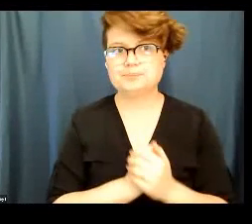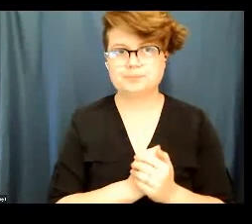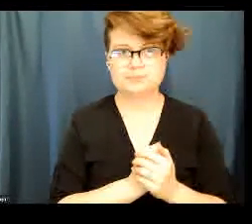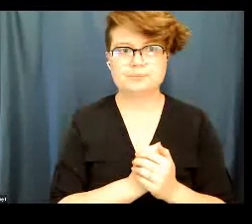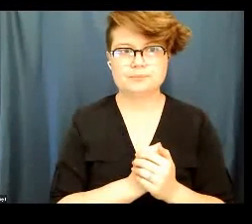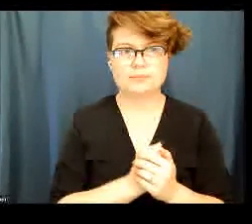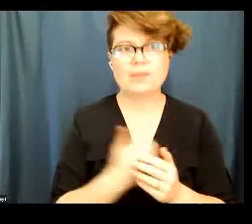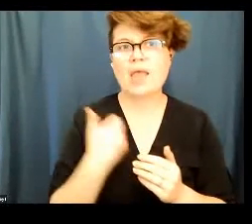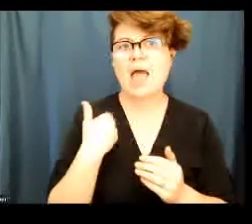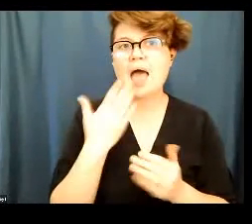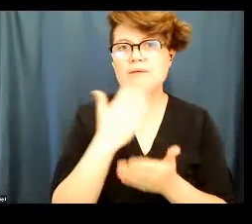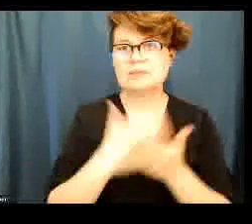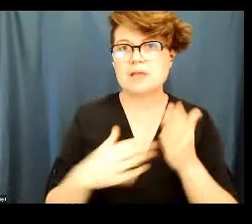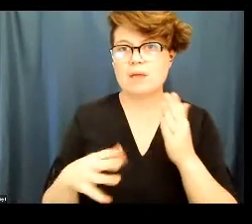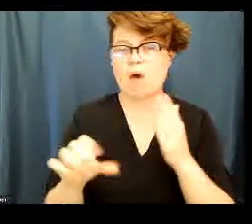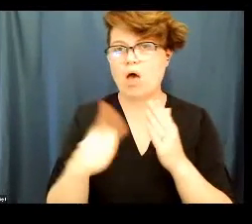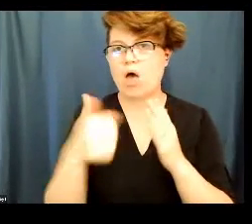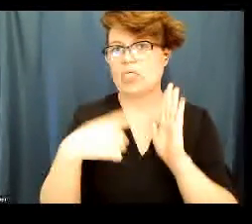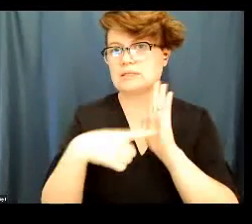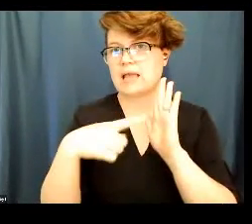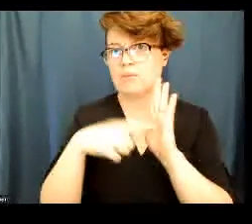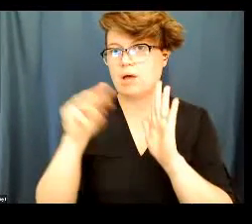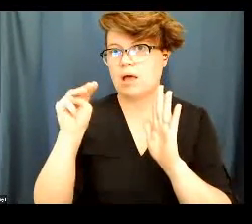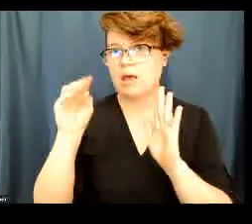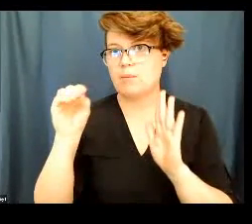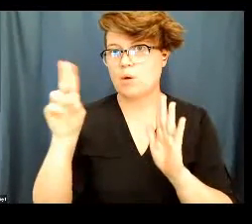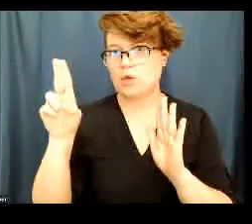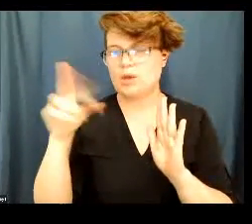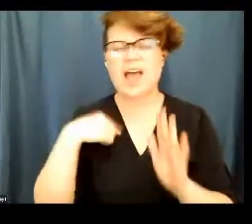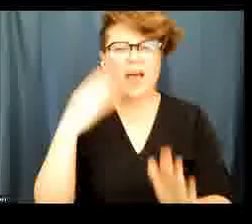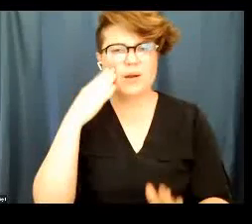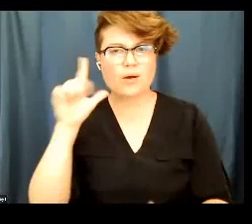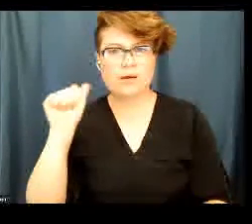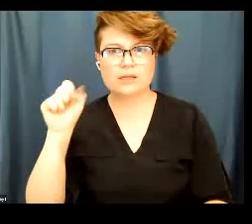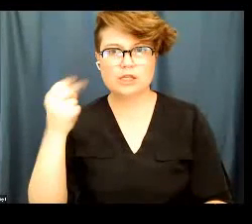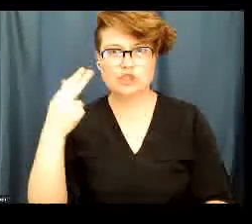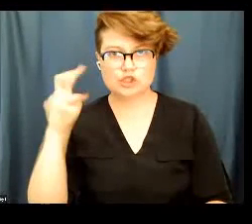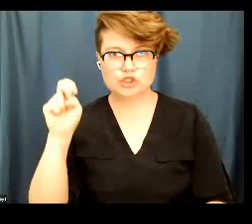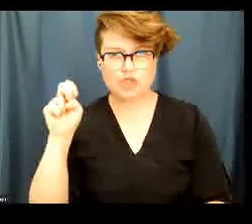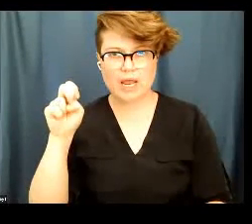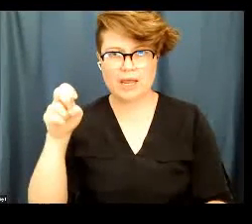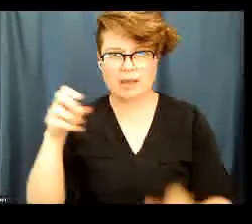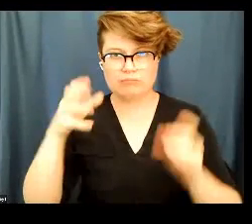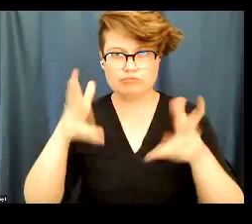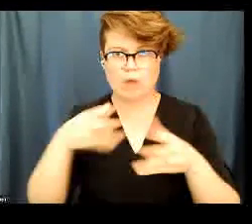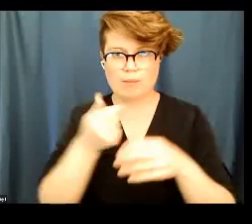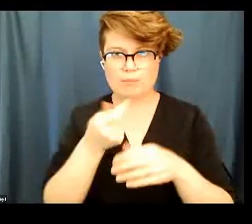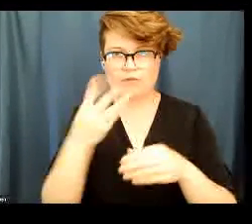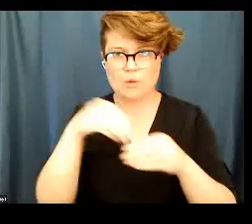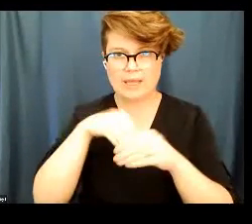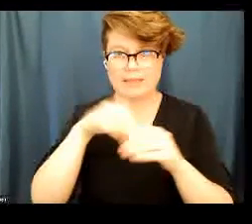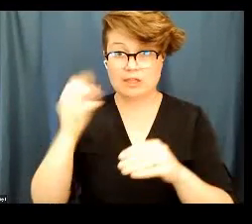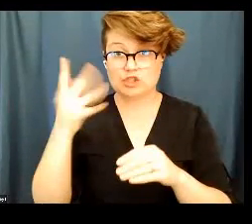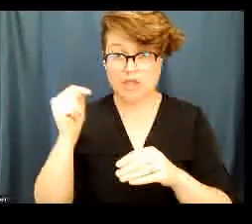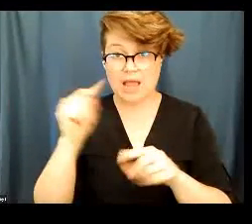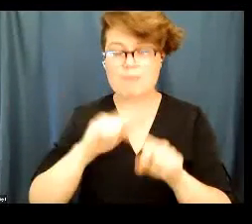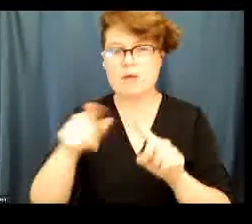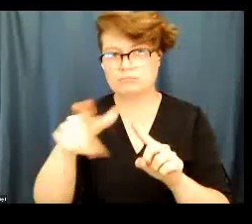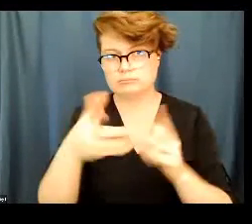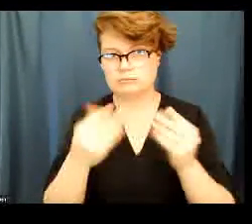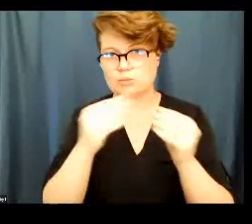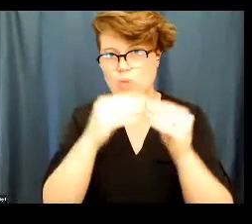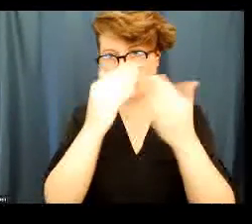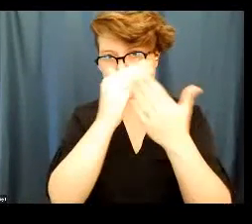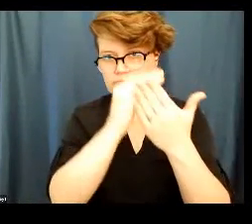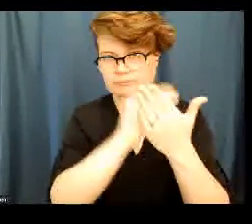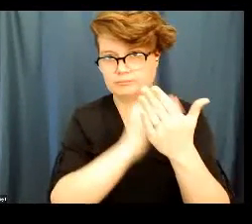have some additional sample MOU. So I know Lachey dropped a few MOU examples in the chat. So here's even more. And some of them are